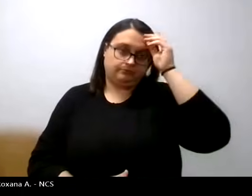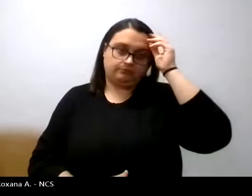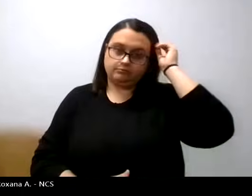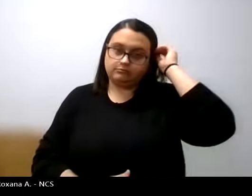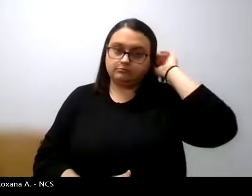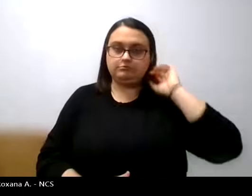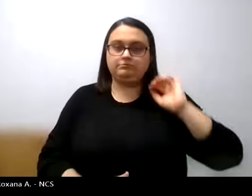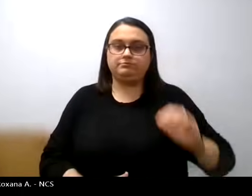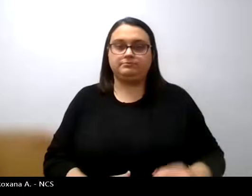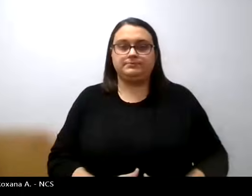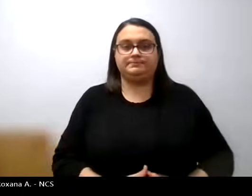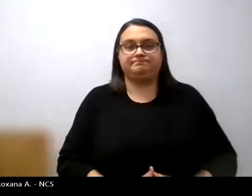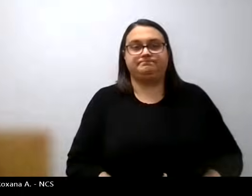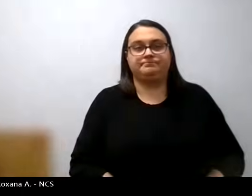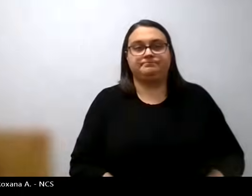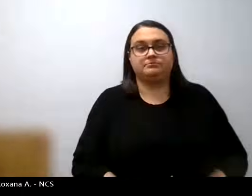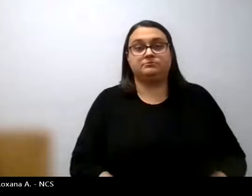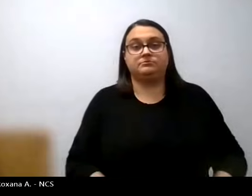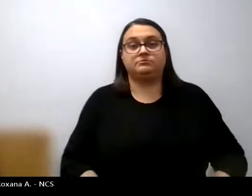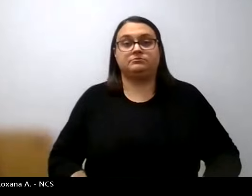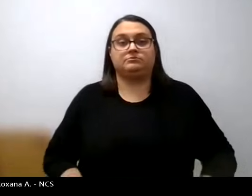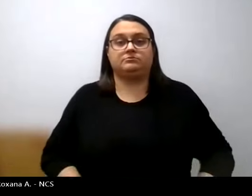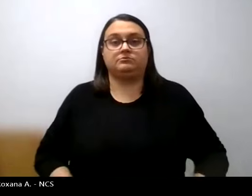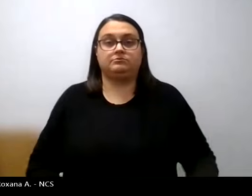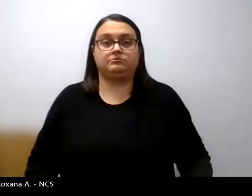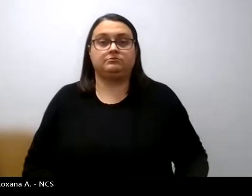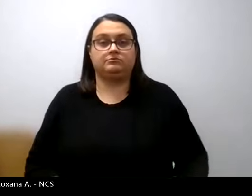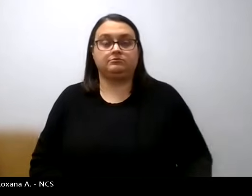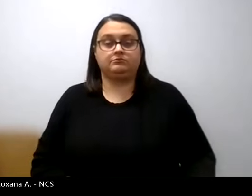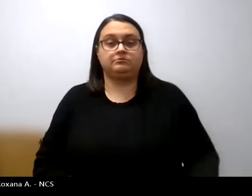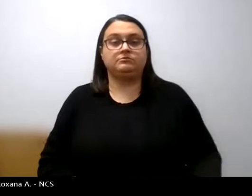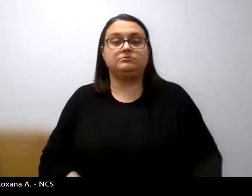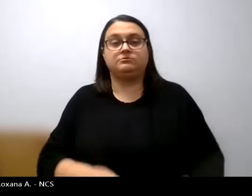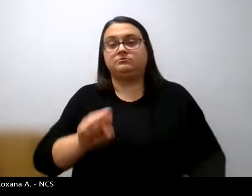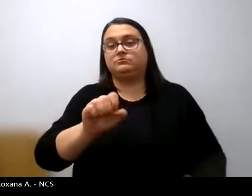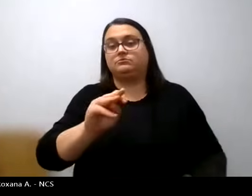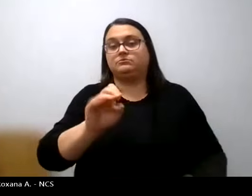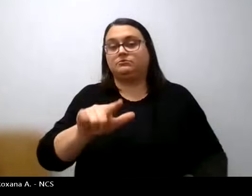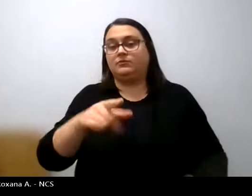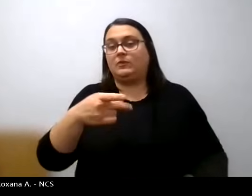Thanks. Okay, we've got Samuel Parker.